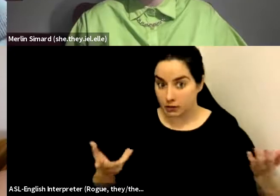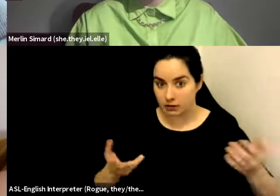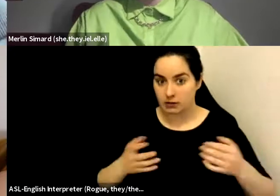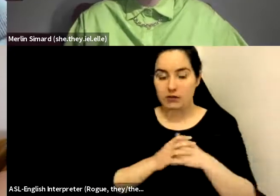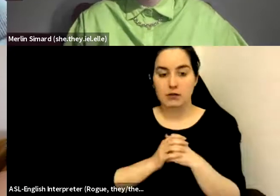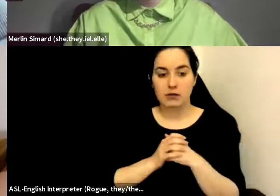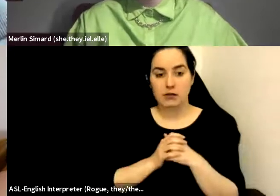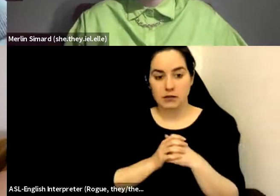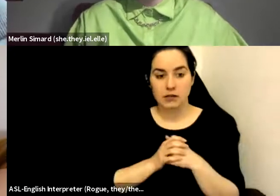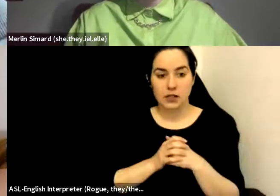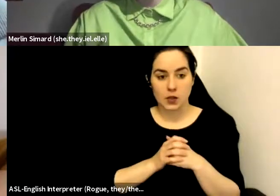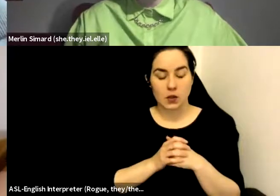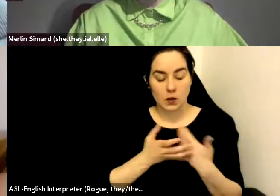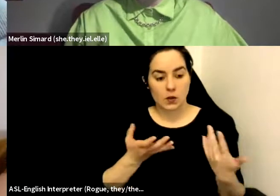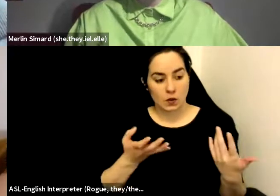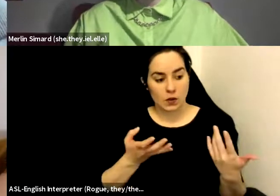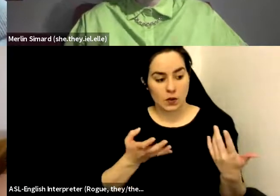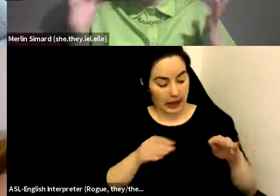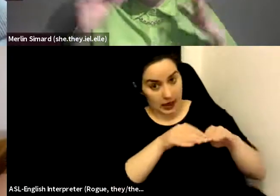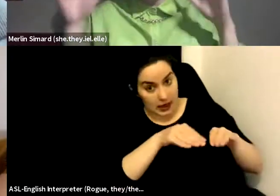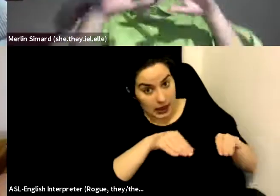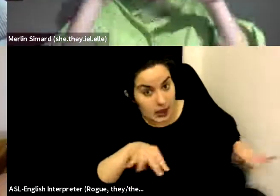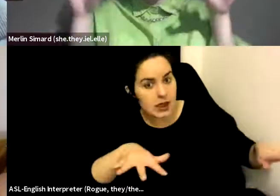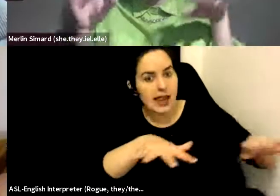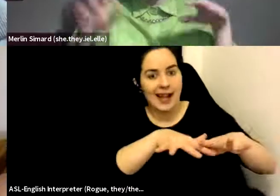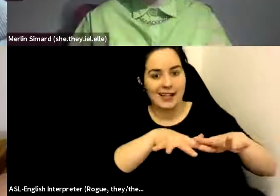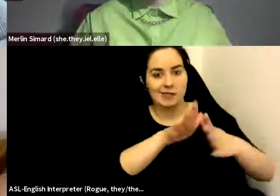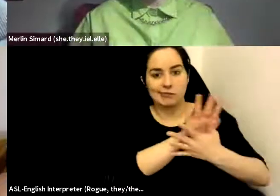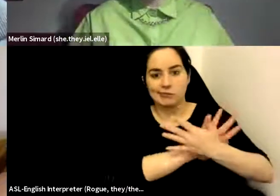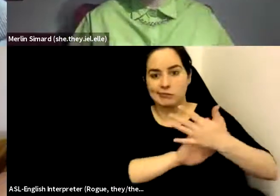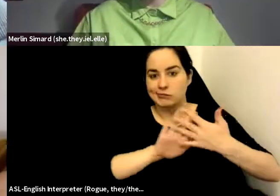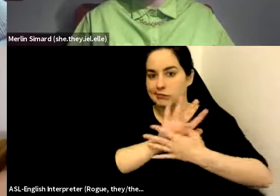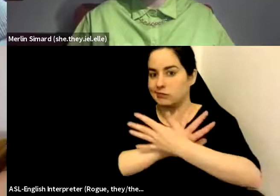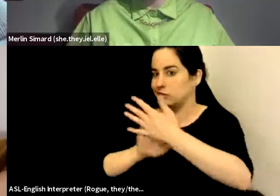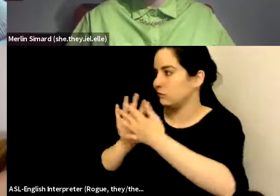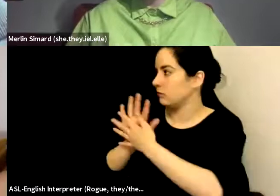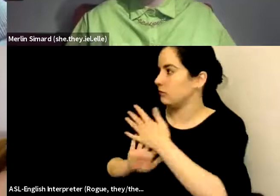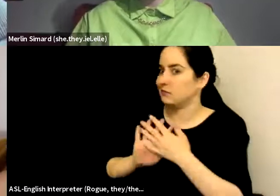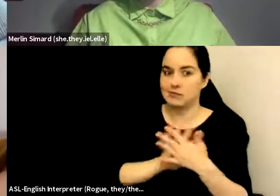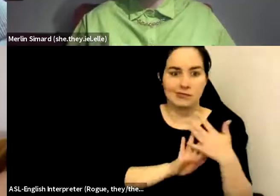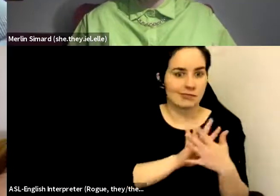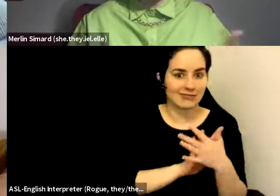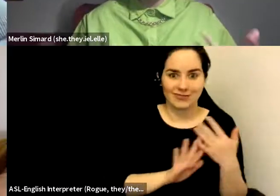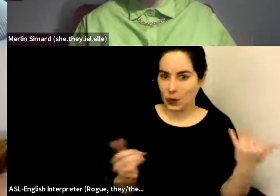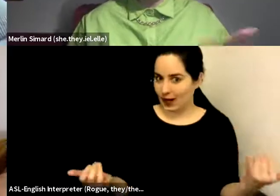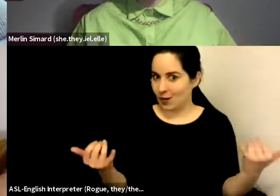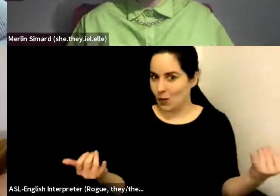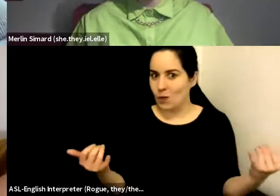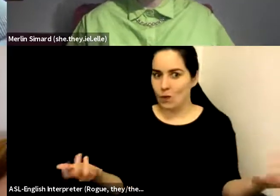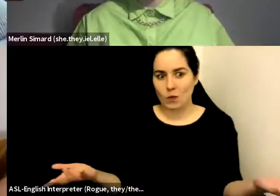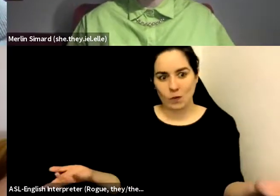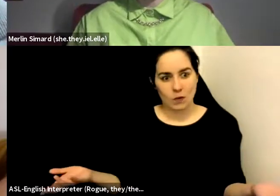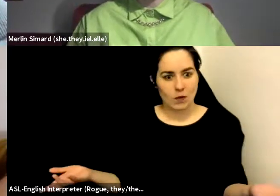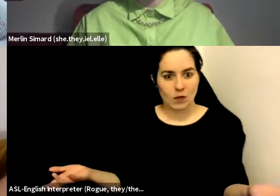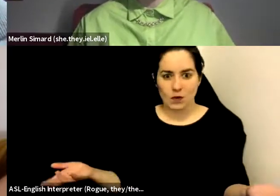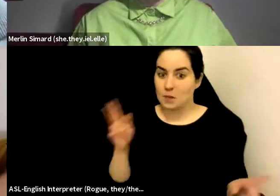I think land is so inconspicuous around us, especially like people